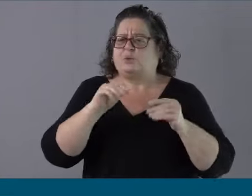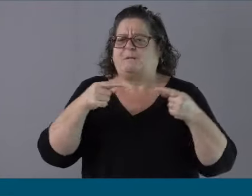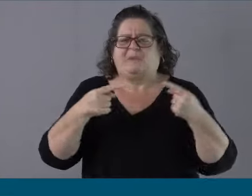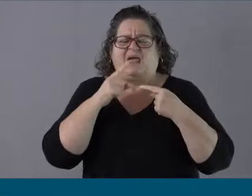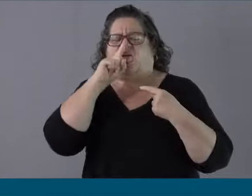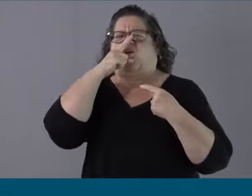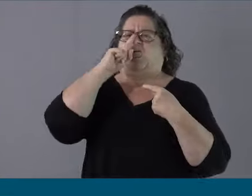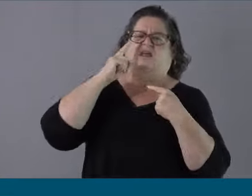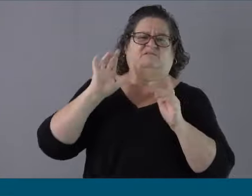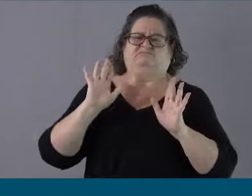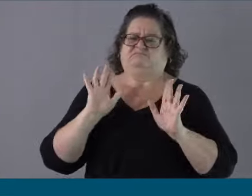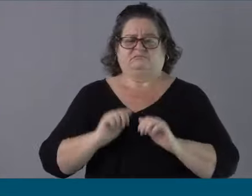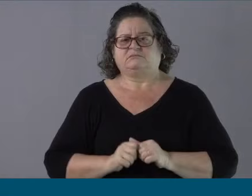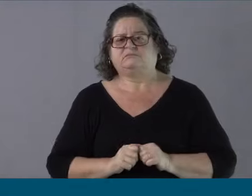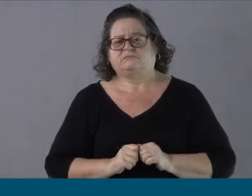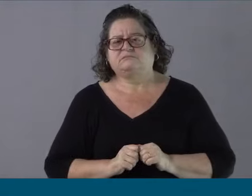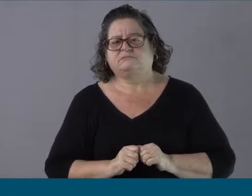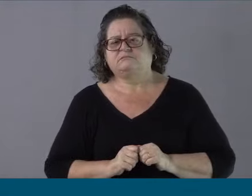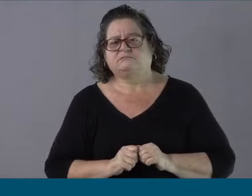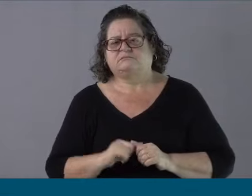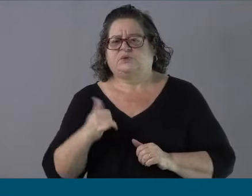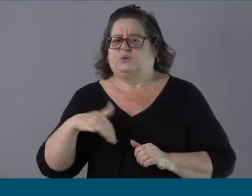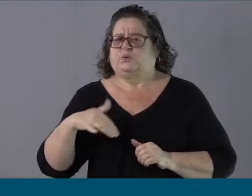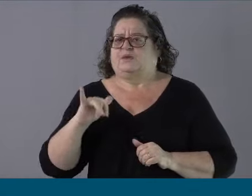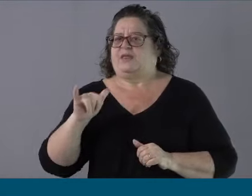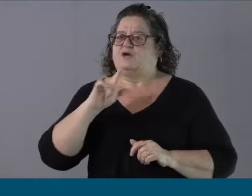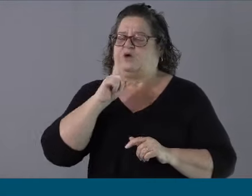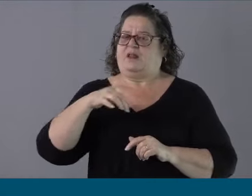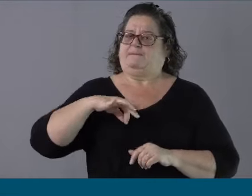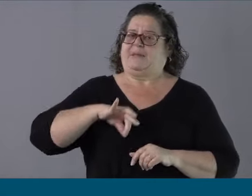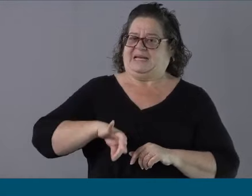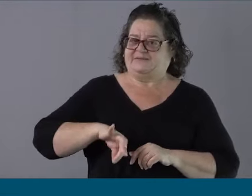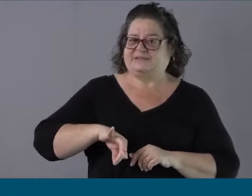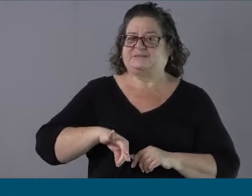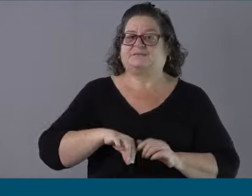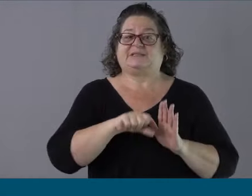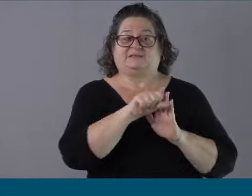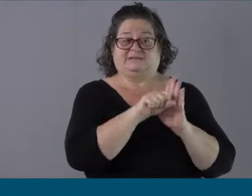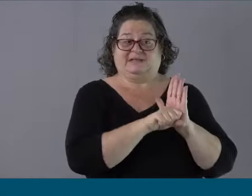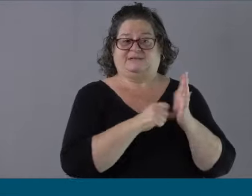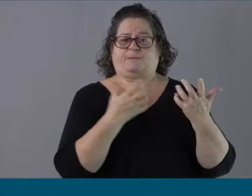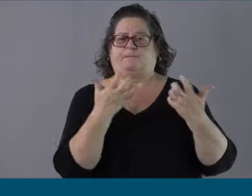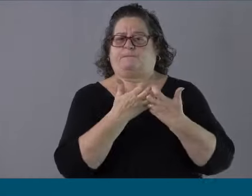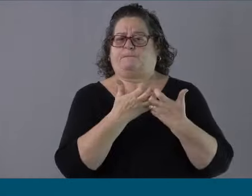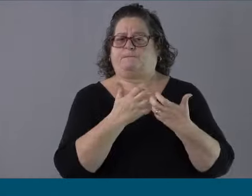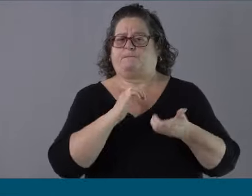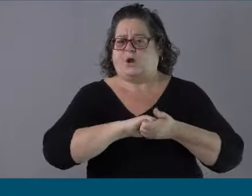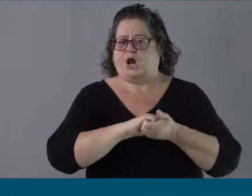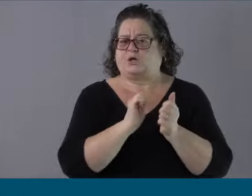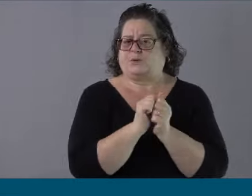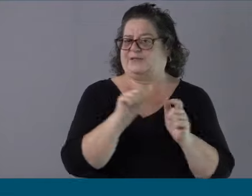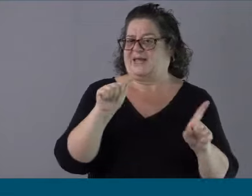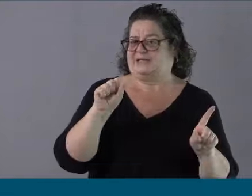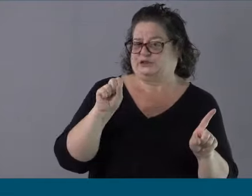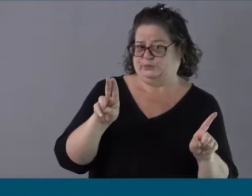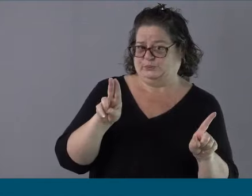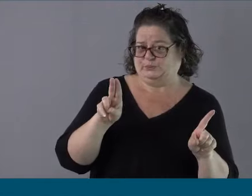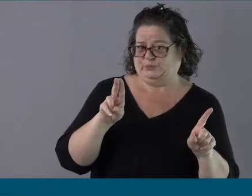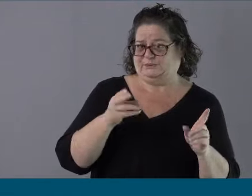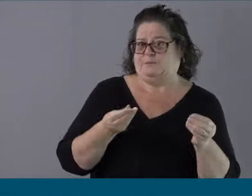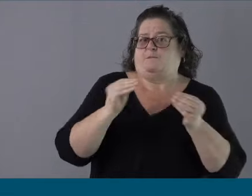The state is going to continue to partner with the university to ramp up this kind of testing as well. And Dr. Crow,